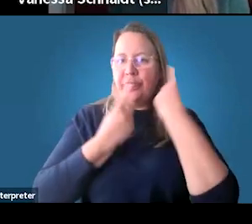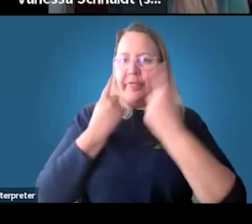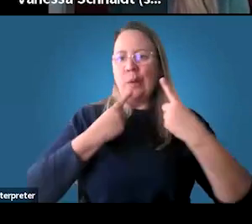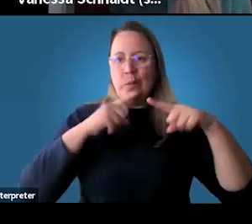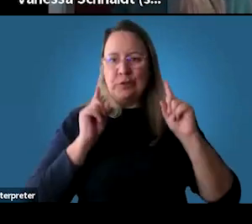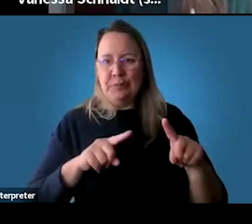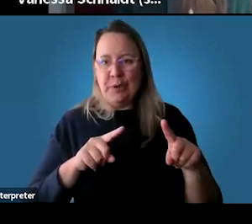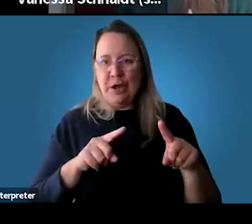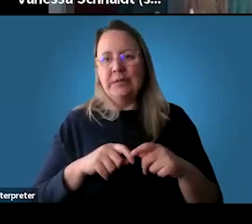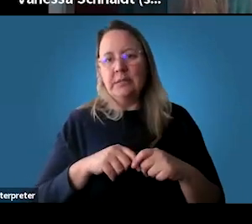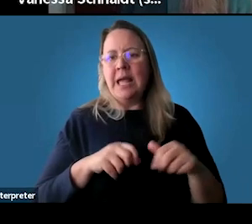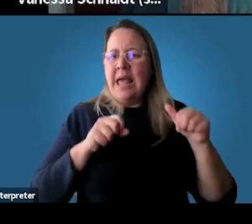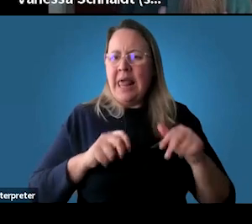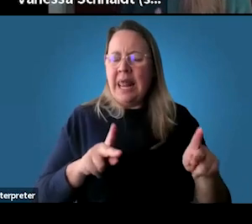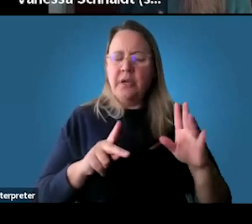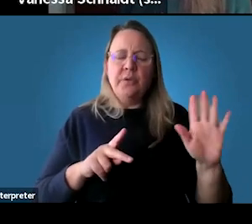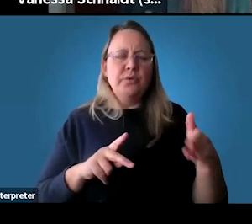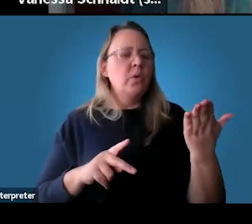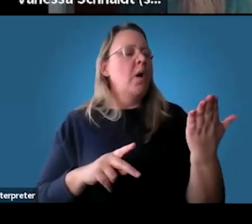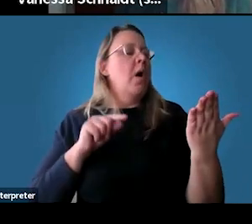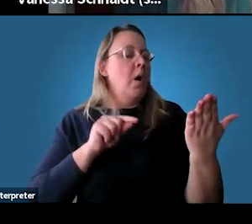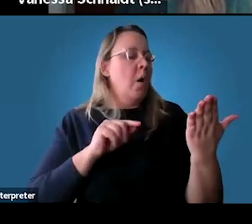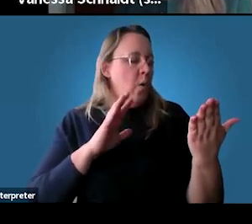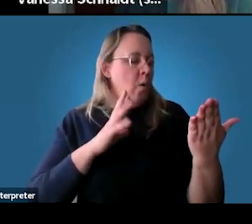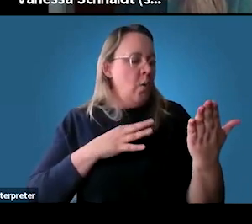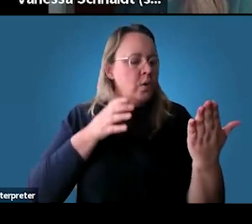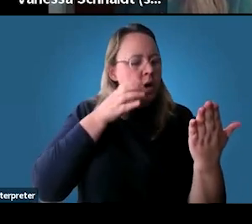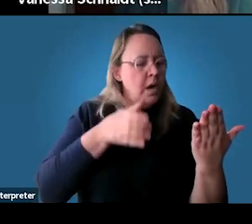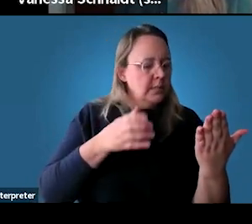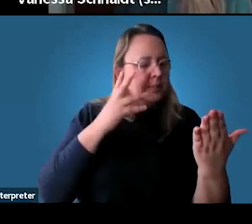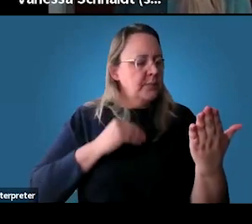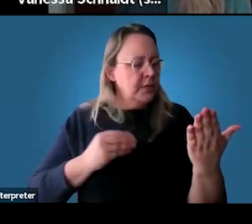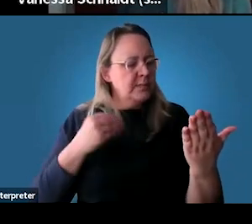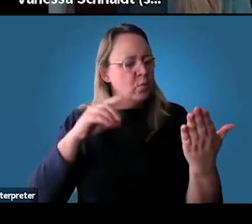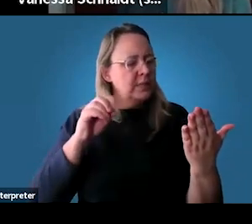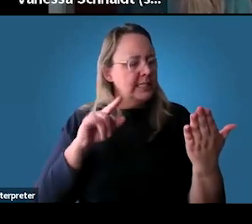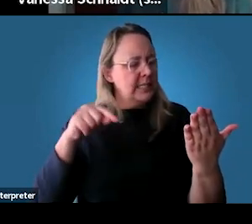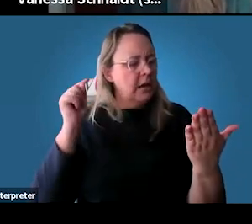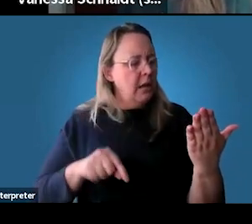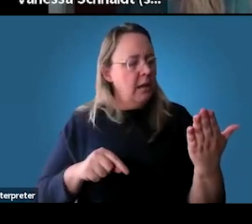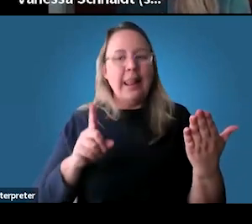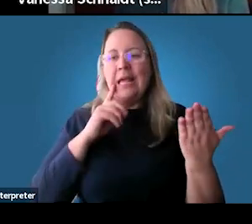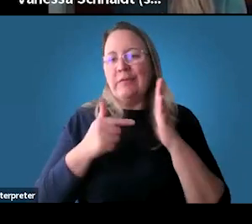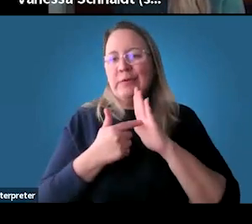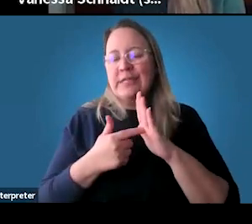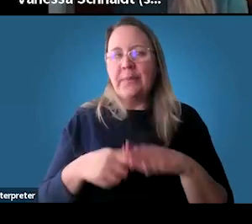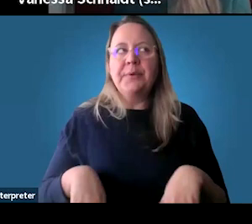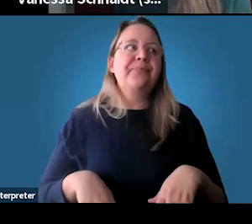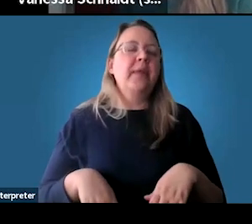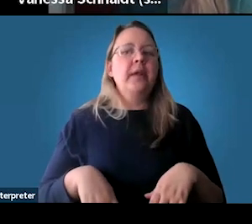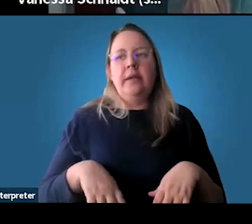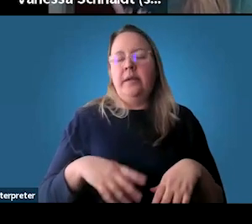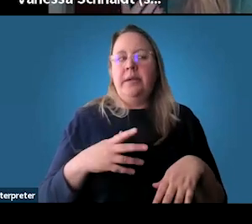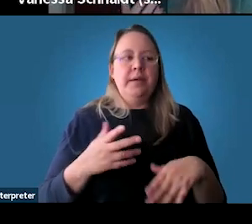respond and allow you to explore concepts and experiences in more detail. Examples of qualitative